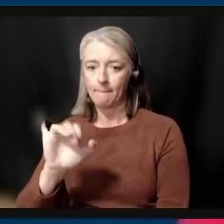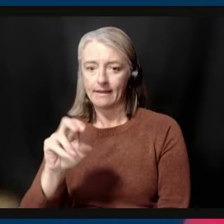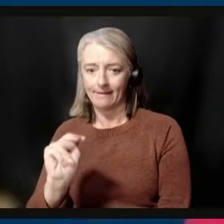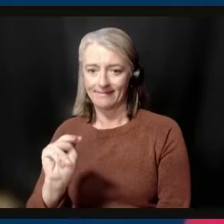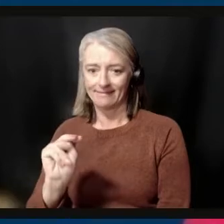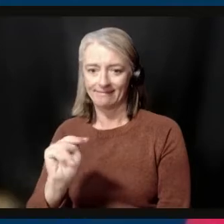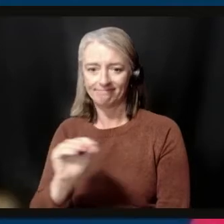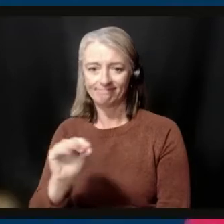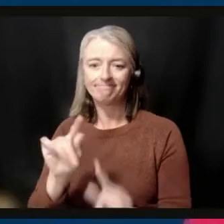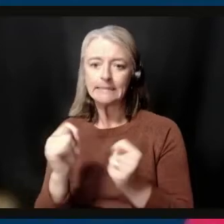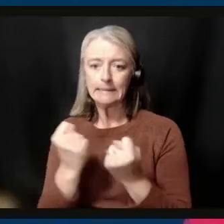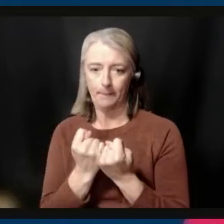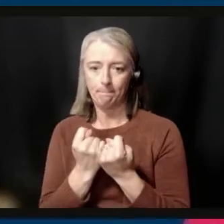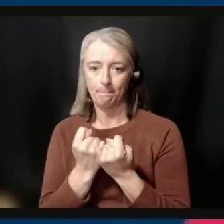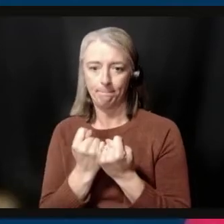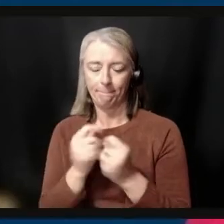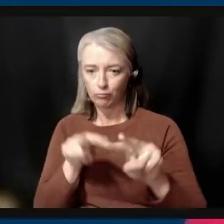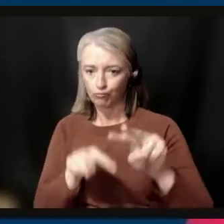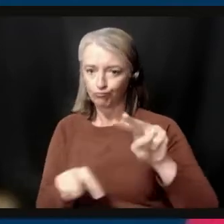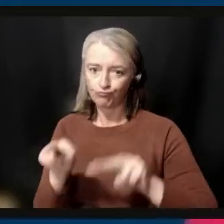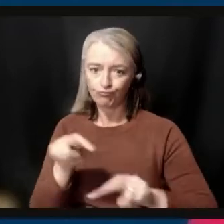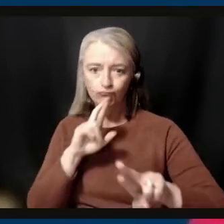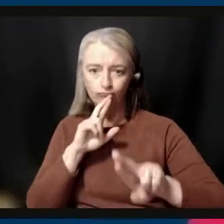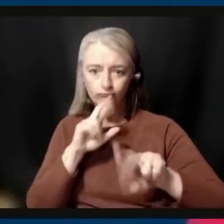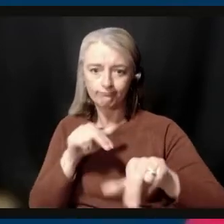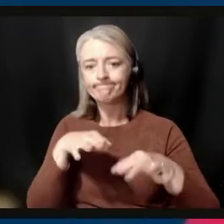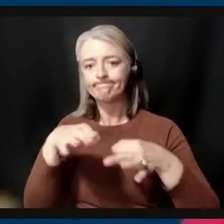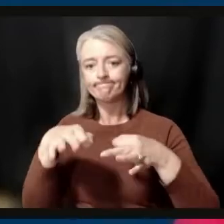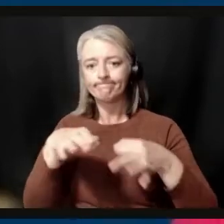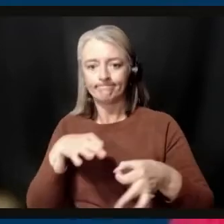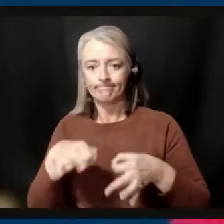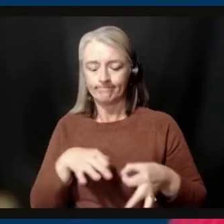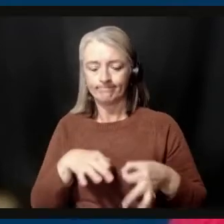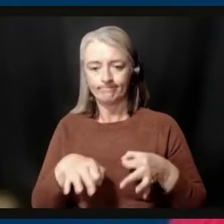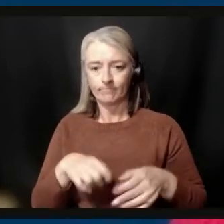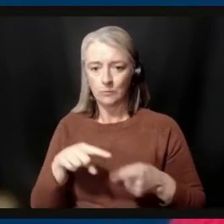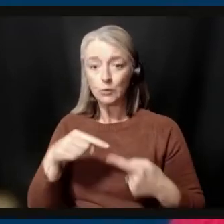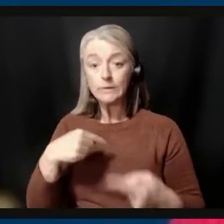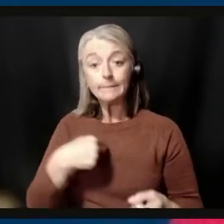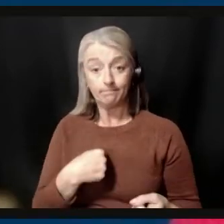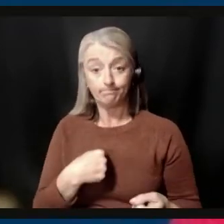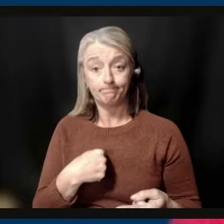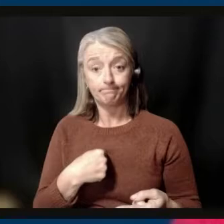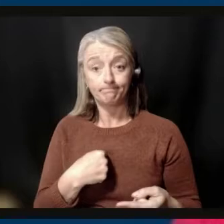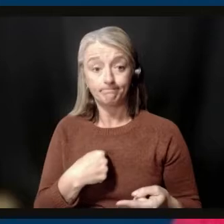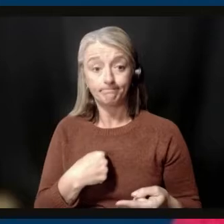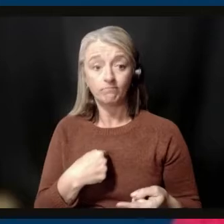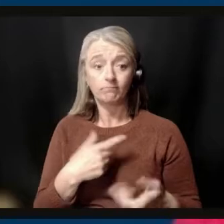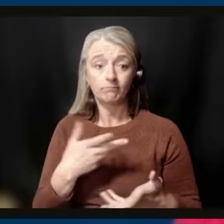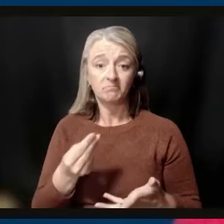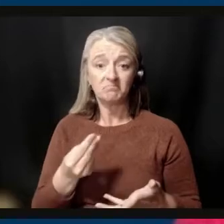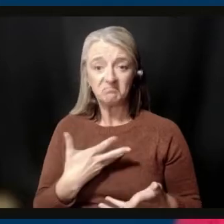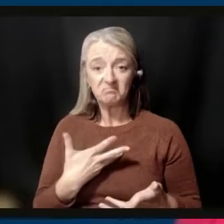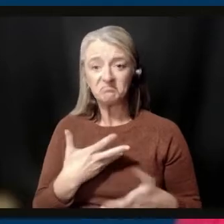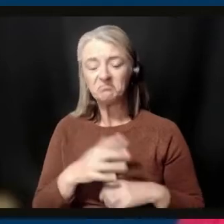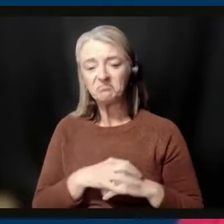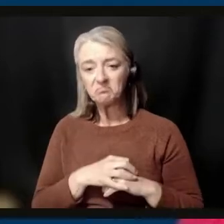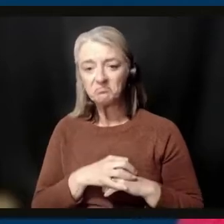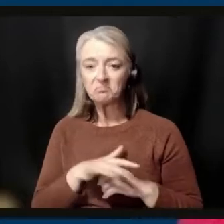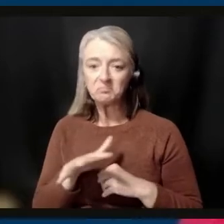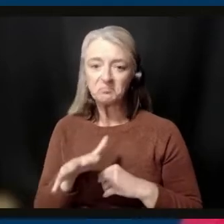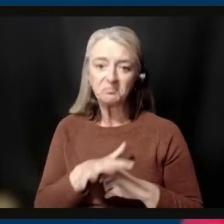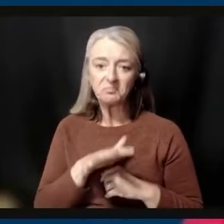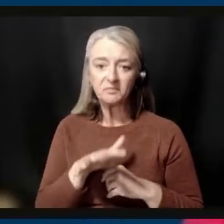and she looked over my results and explained them to me and told me that I had about